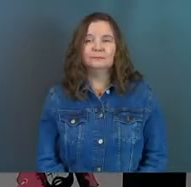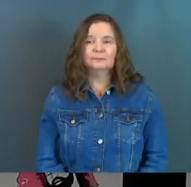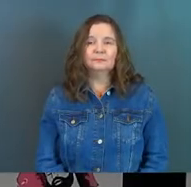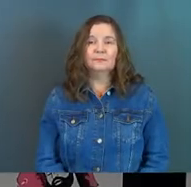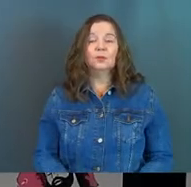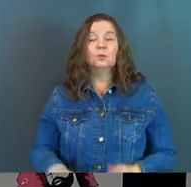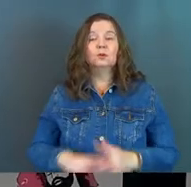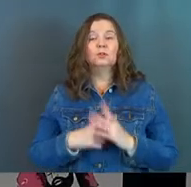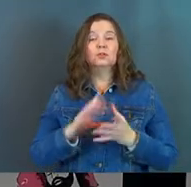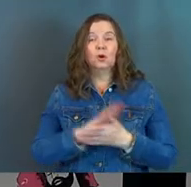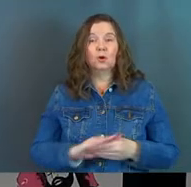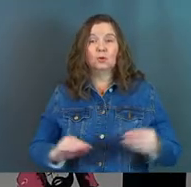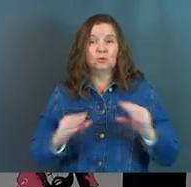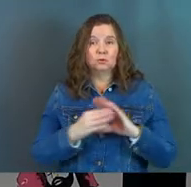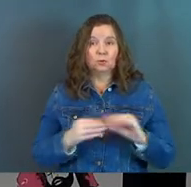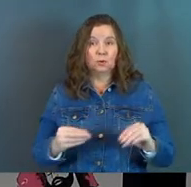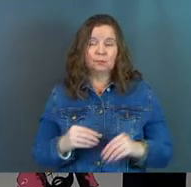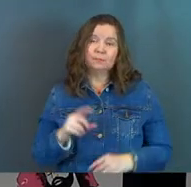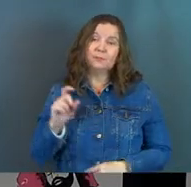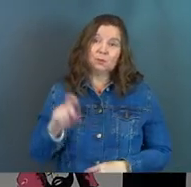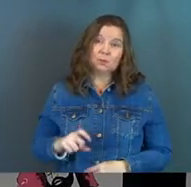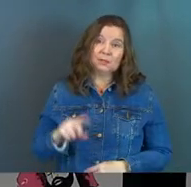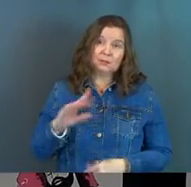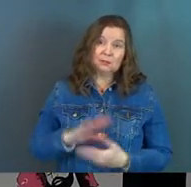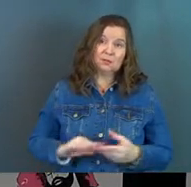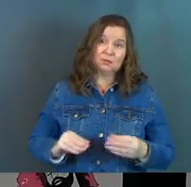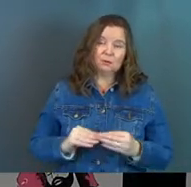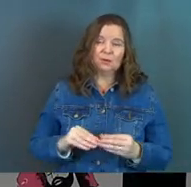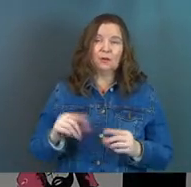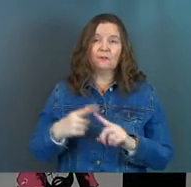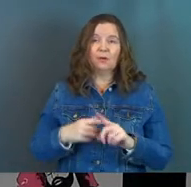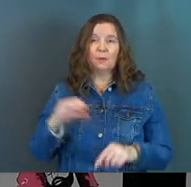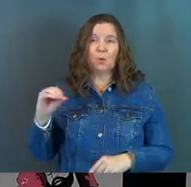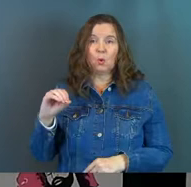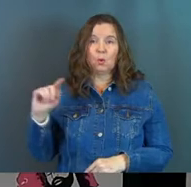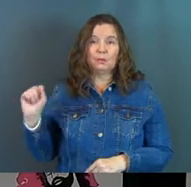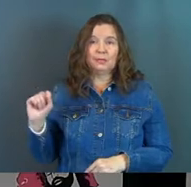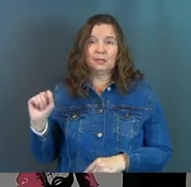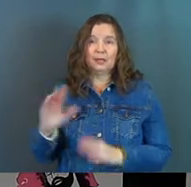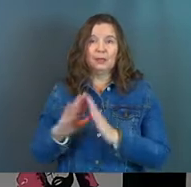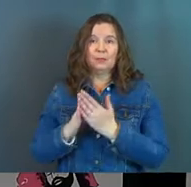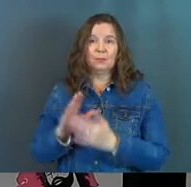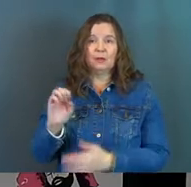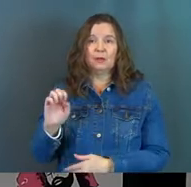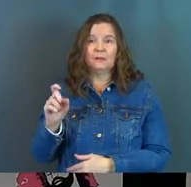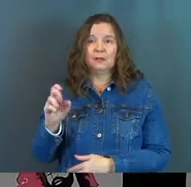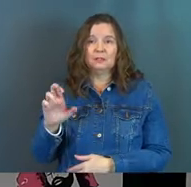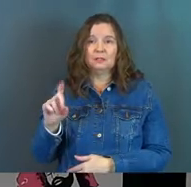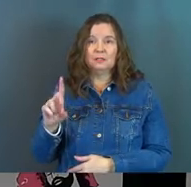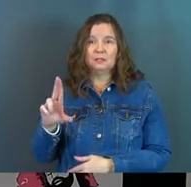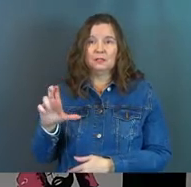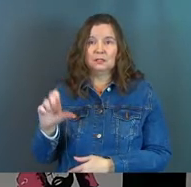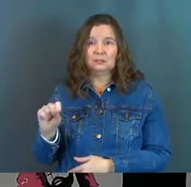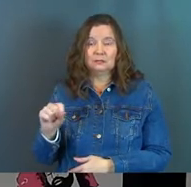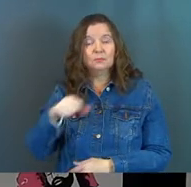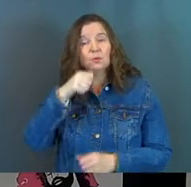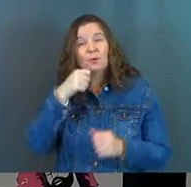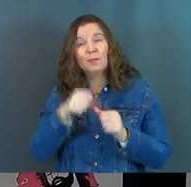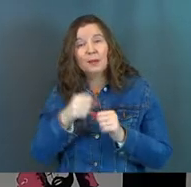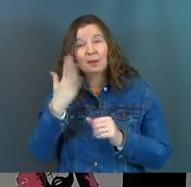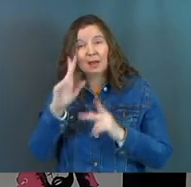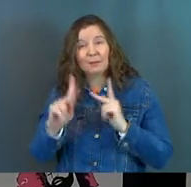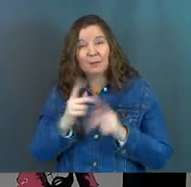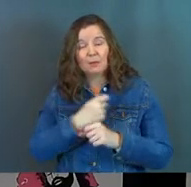Okay, let's start at a story, and you're going to need this story. This story is from the Old Testament in the book of Exodus. Do you remember how God's people were